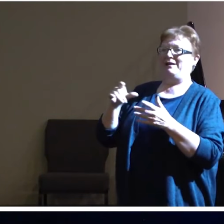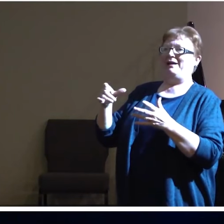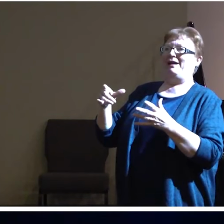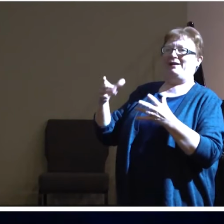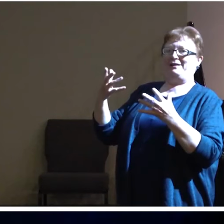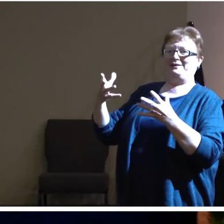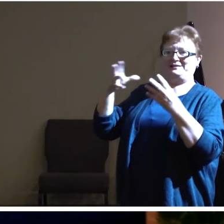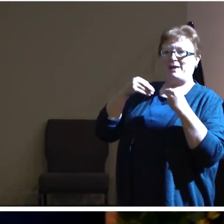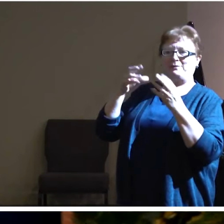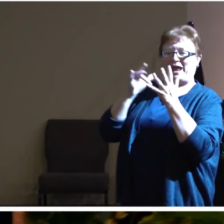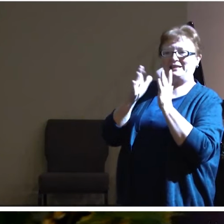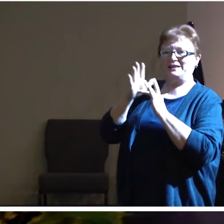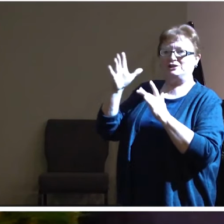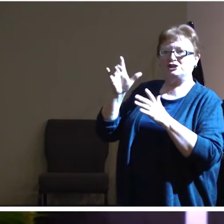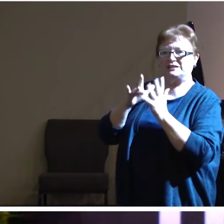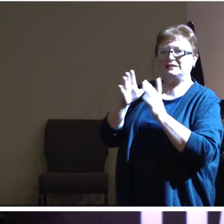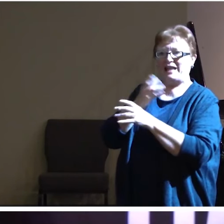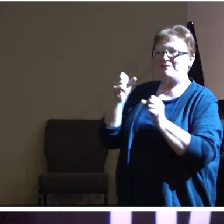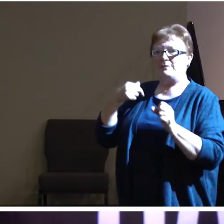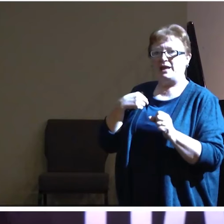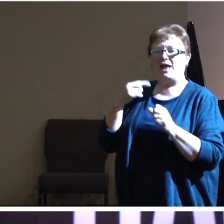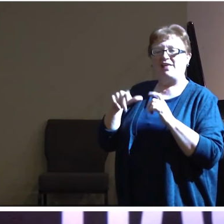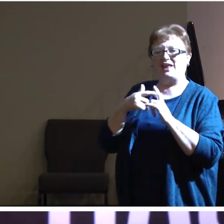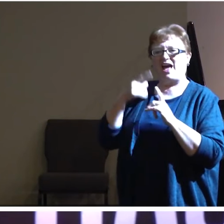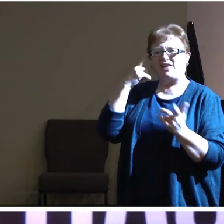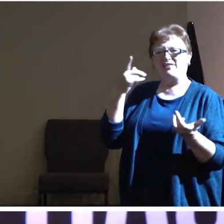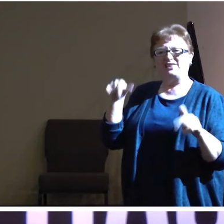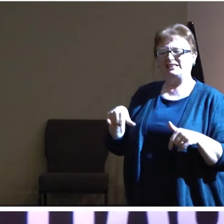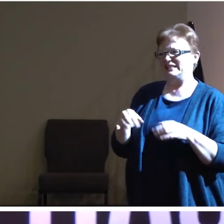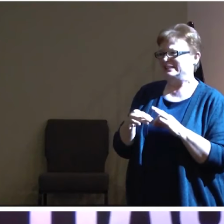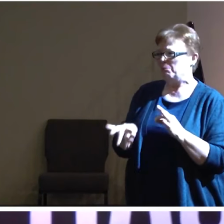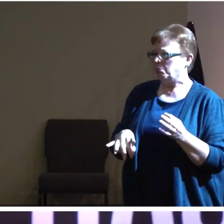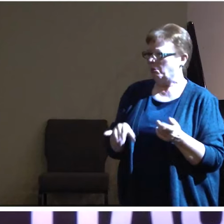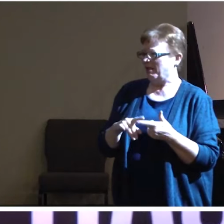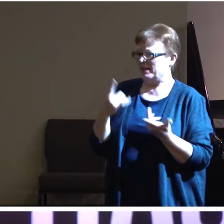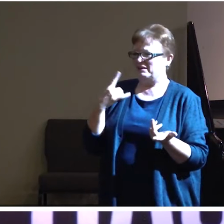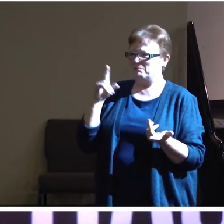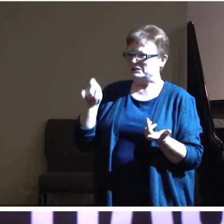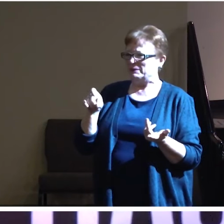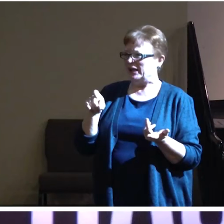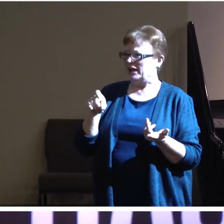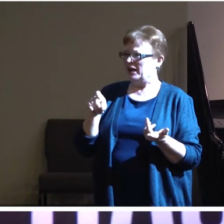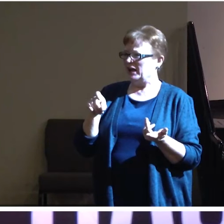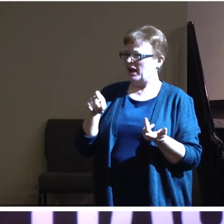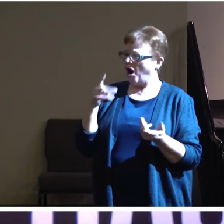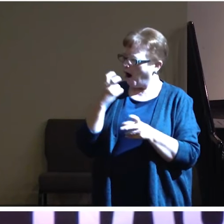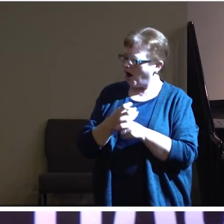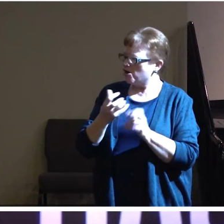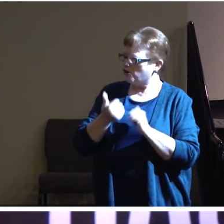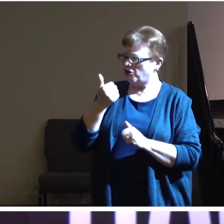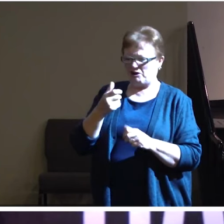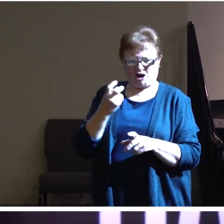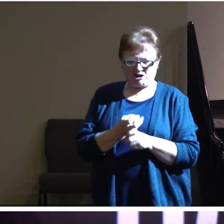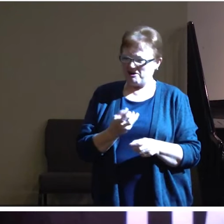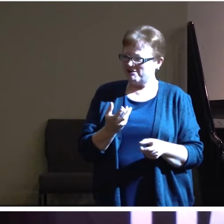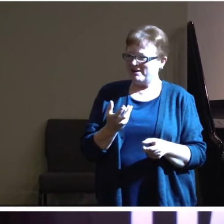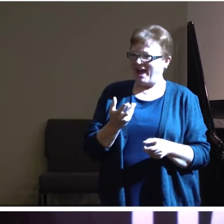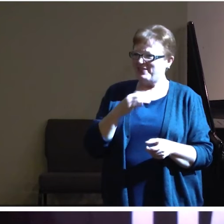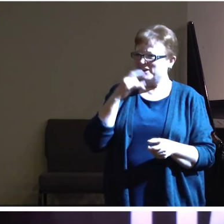hang-up for me is I thought it was too simple. There's got to be a trick to this. Because even as a youngster, I knew